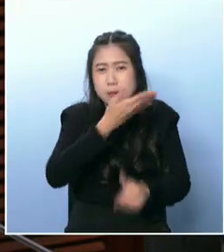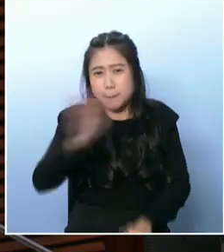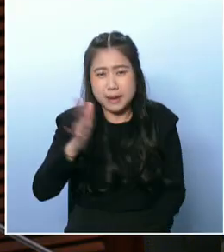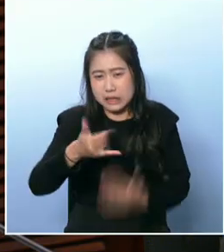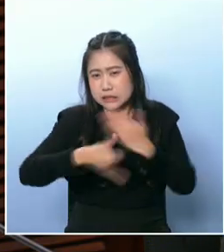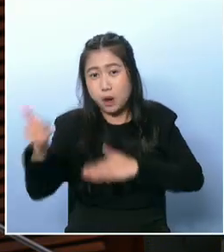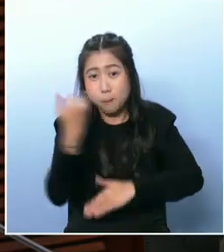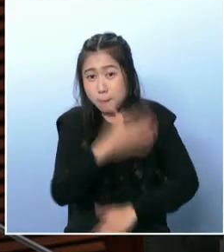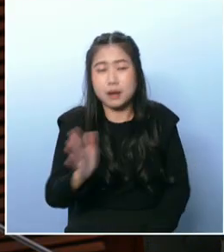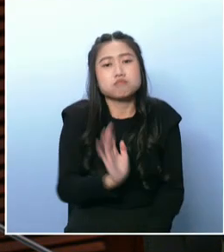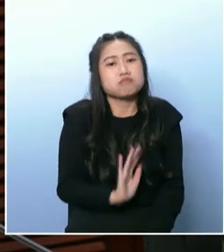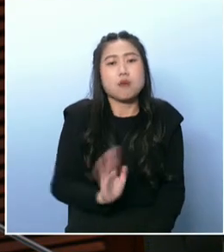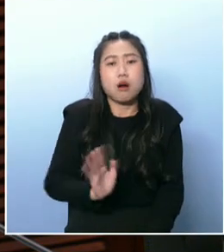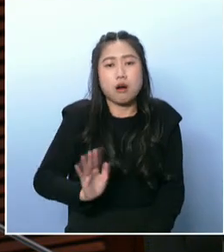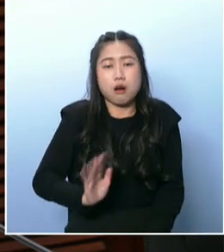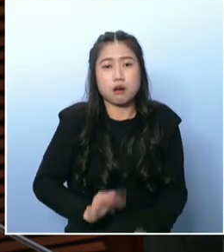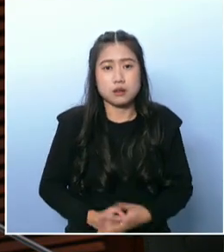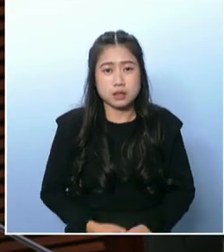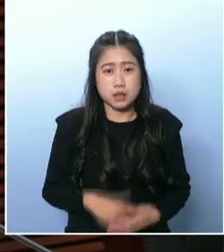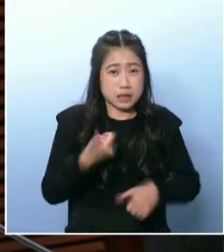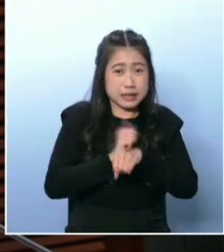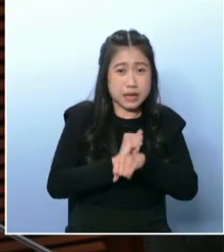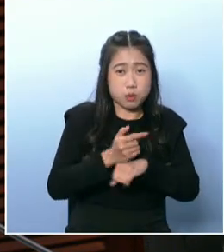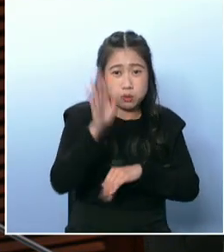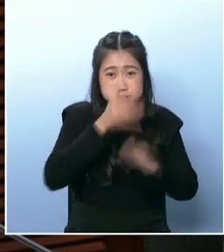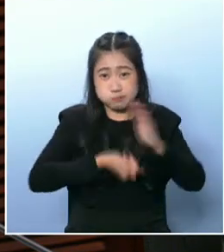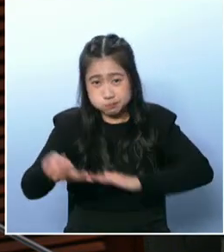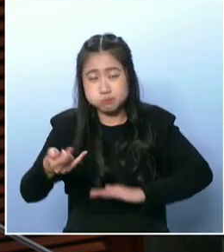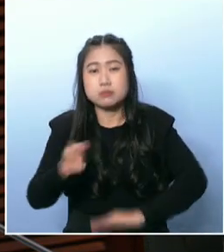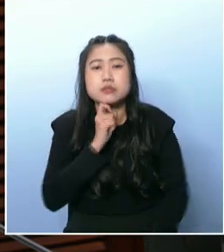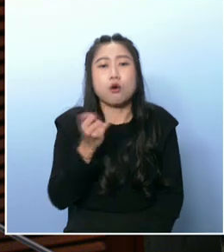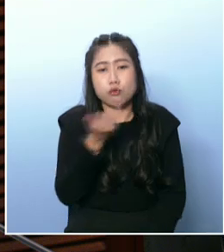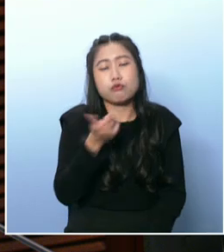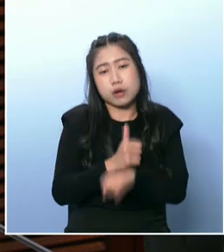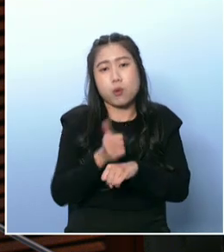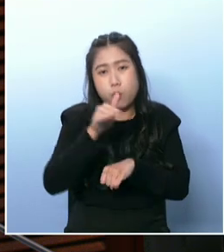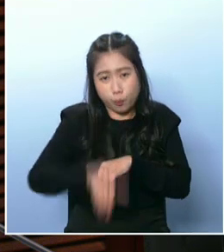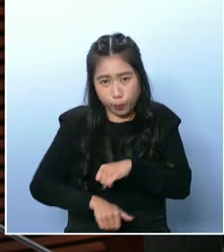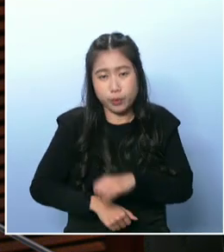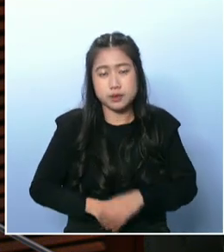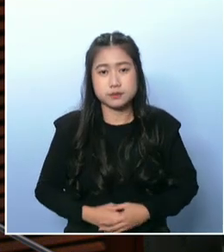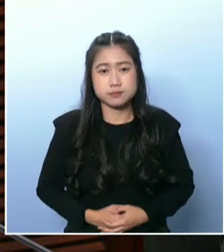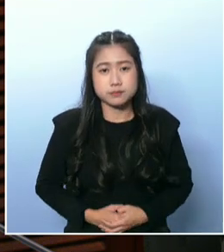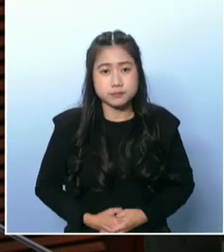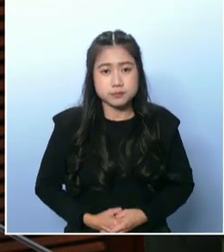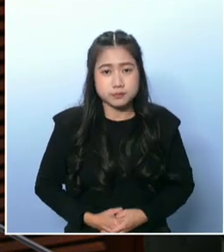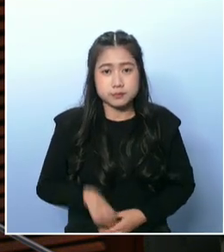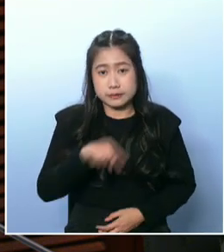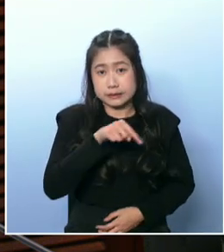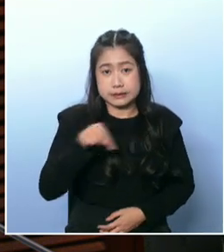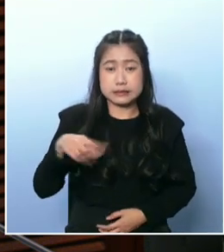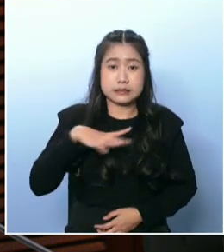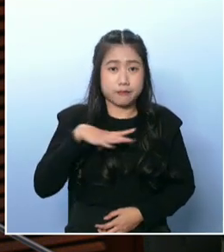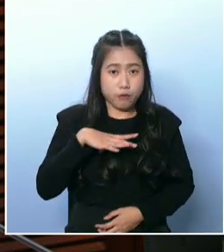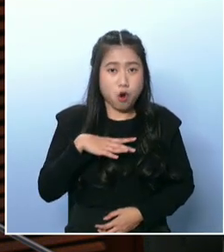They would not sort of refrain them from leaving the facility, but there may be chances that they will leave